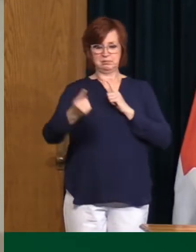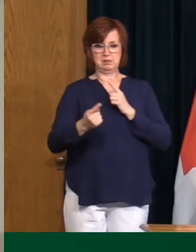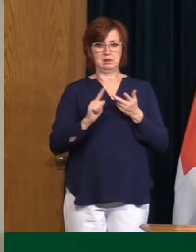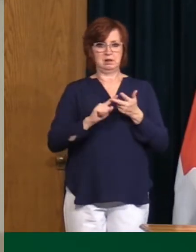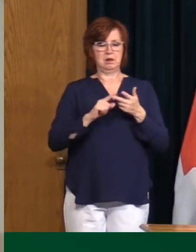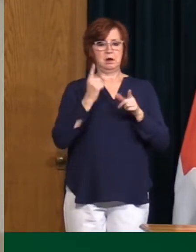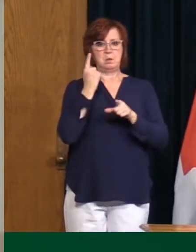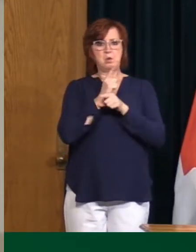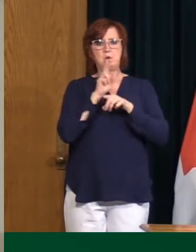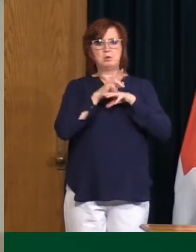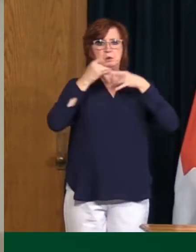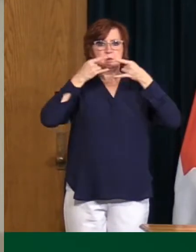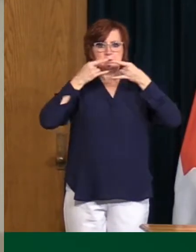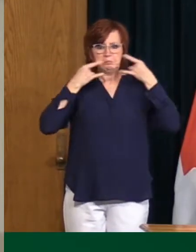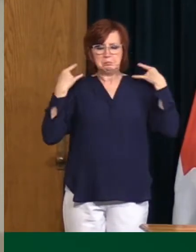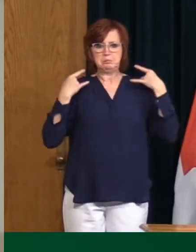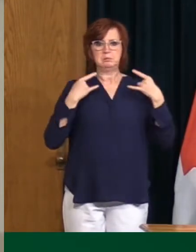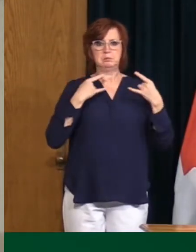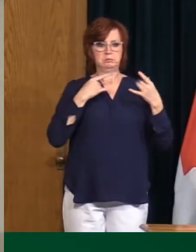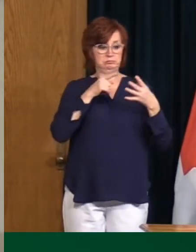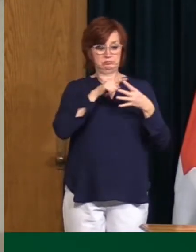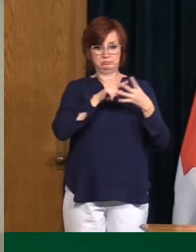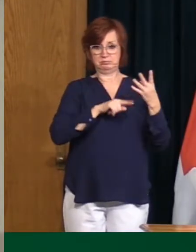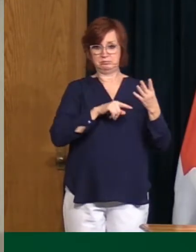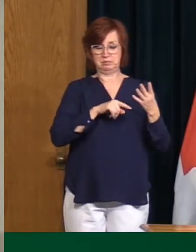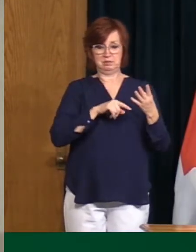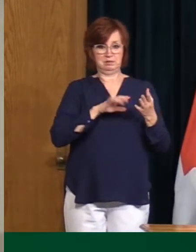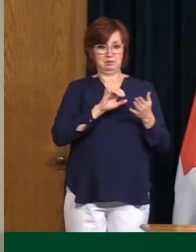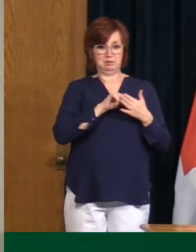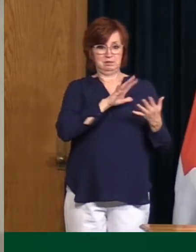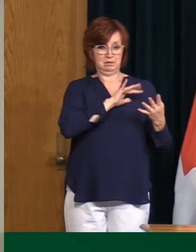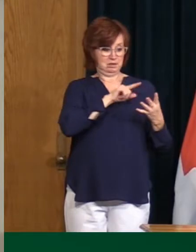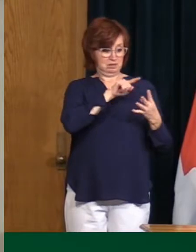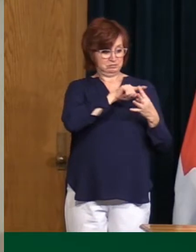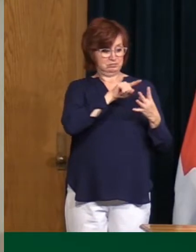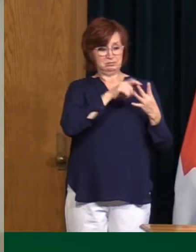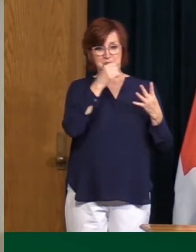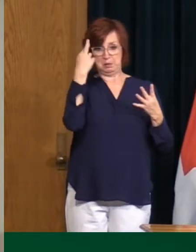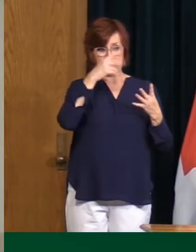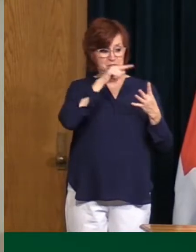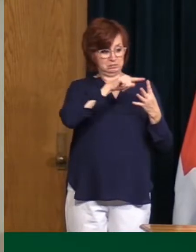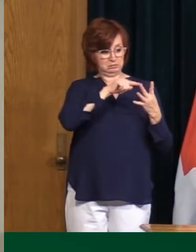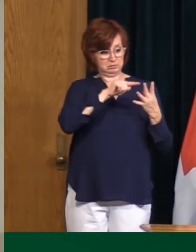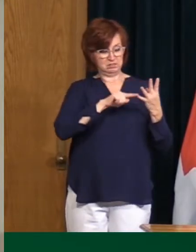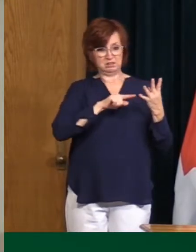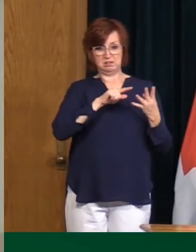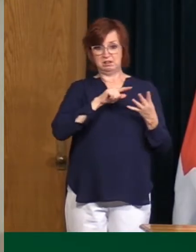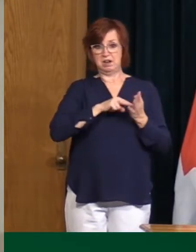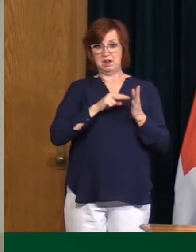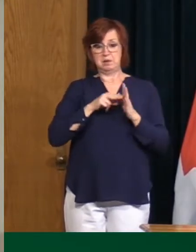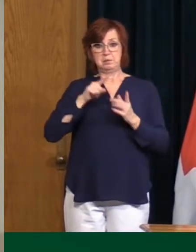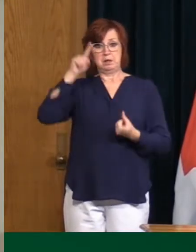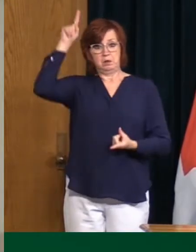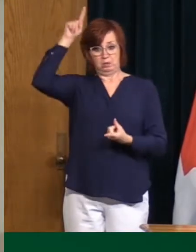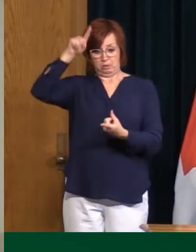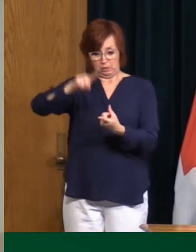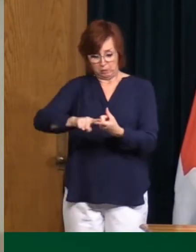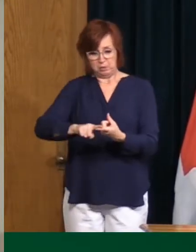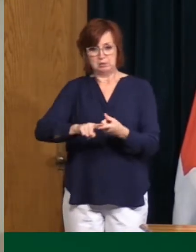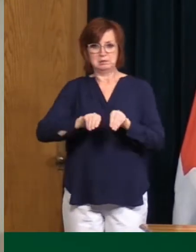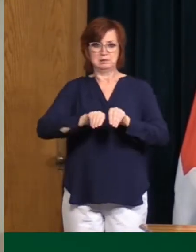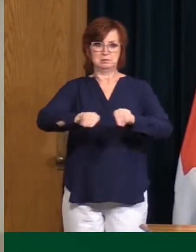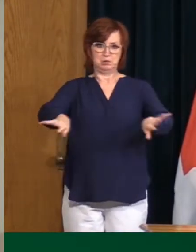transmission. But on the other hand, we've also learned, primarily before we went into a lockdown, that you can get rapid